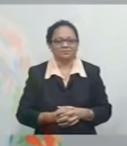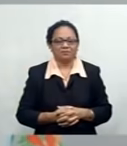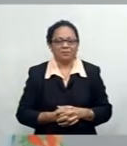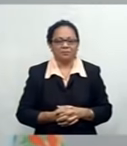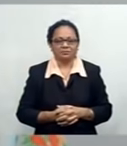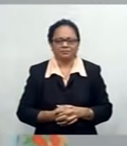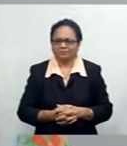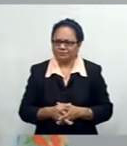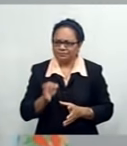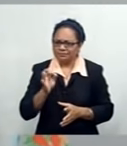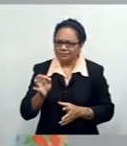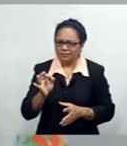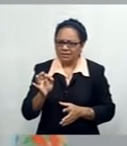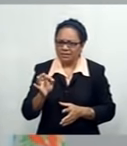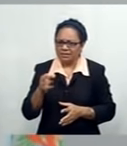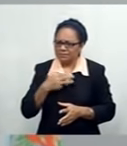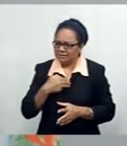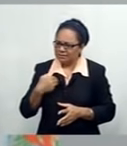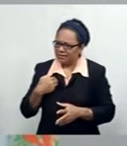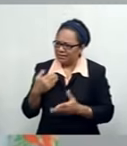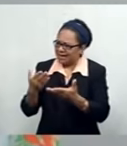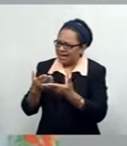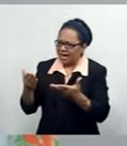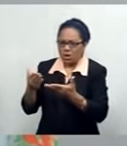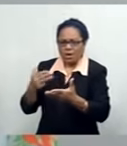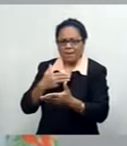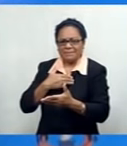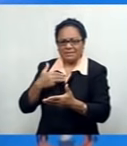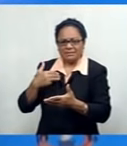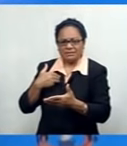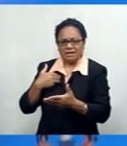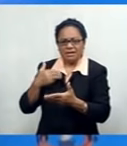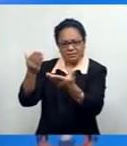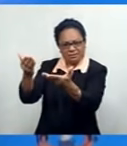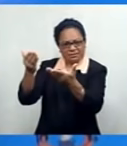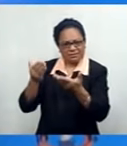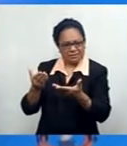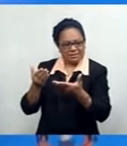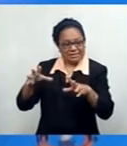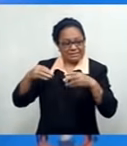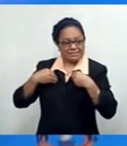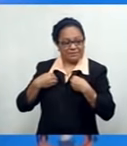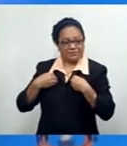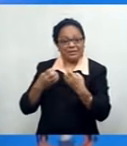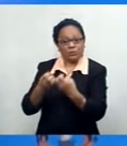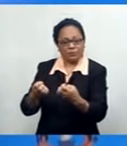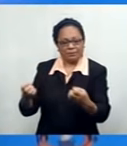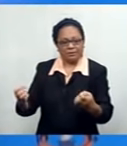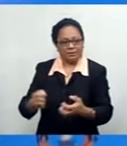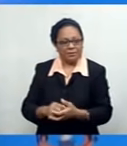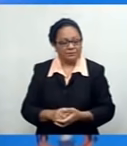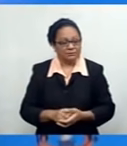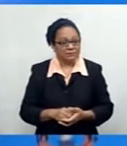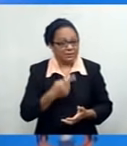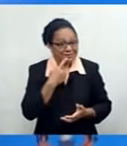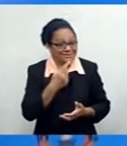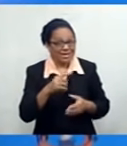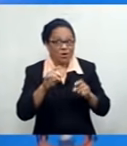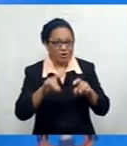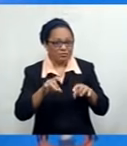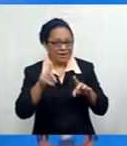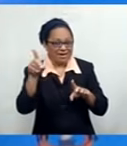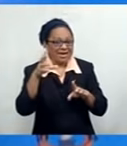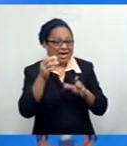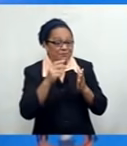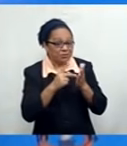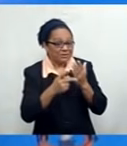Minister, how did the ministry acquire these equipments? I'm also happy to hear that Australia and our Vuvale has